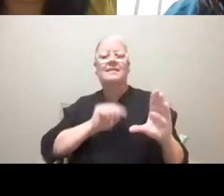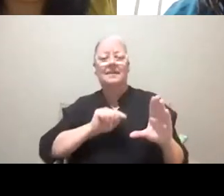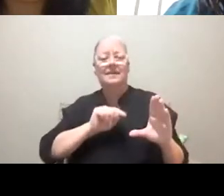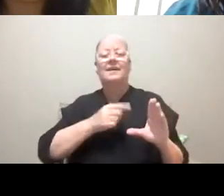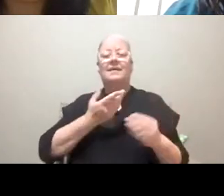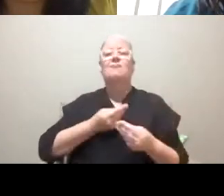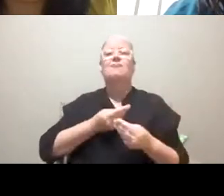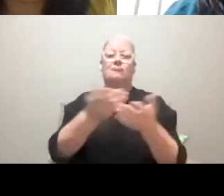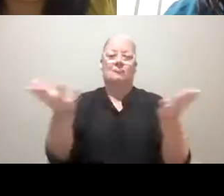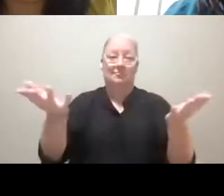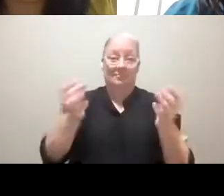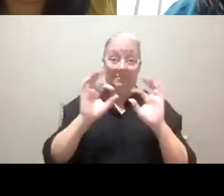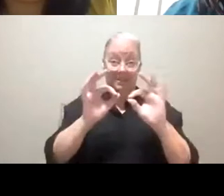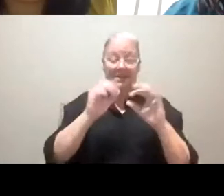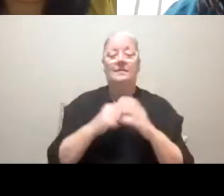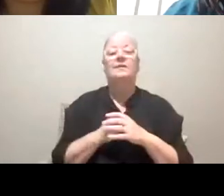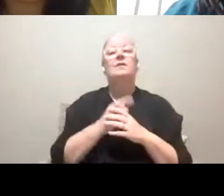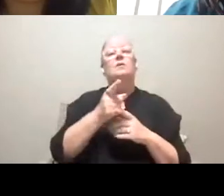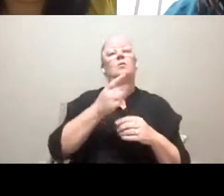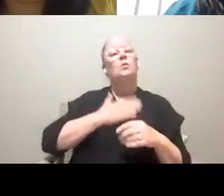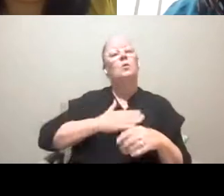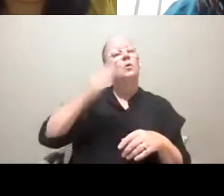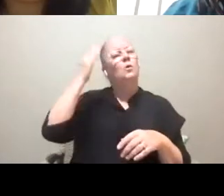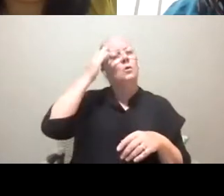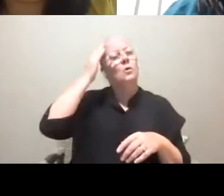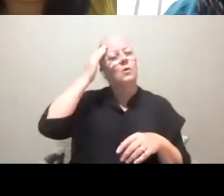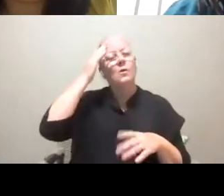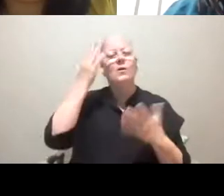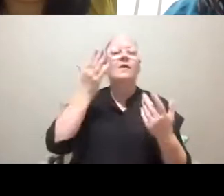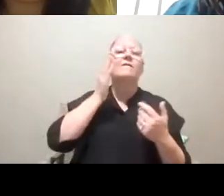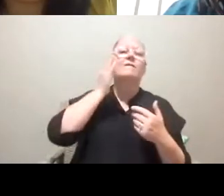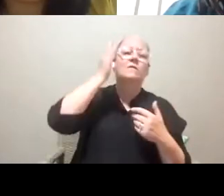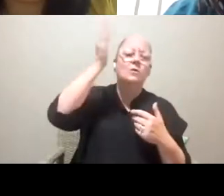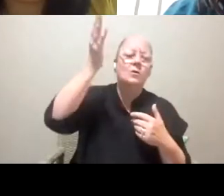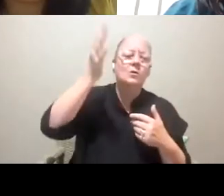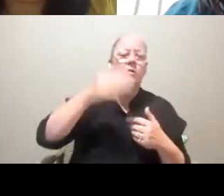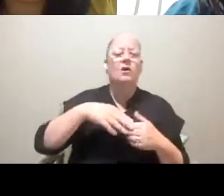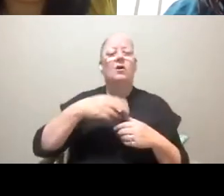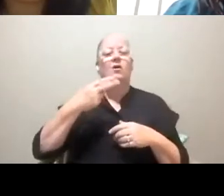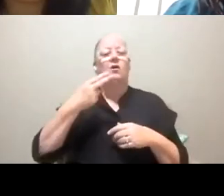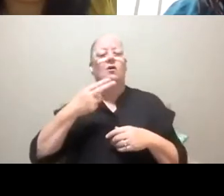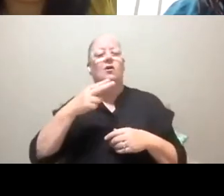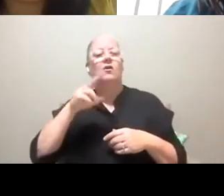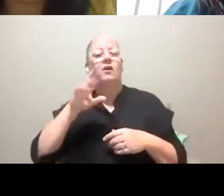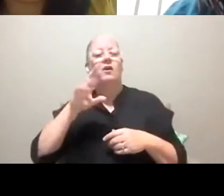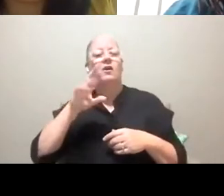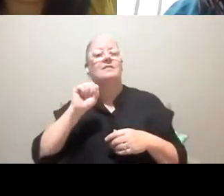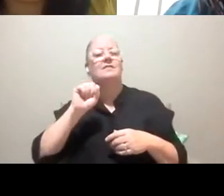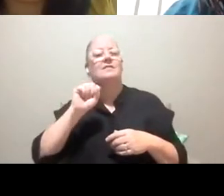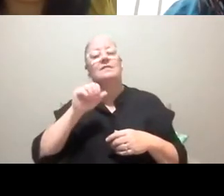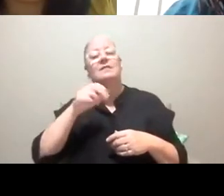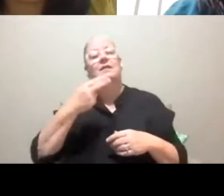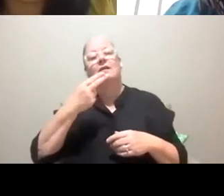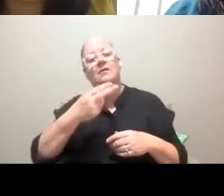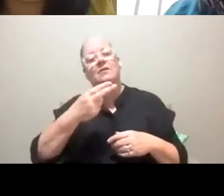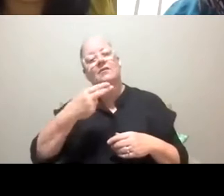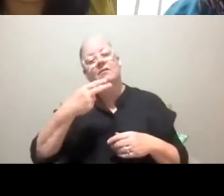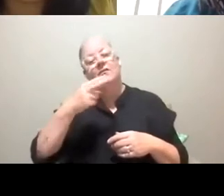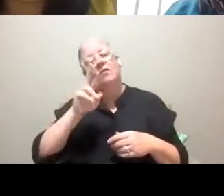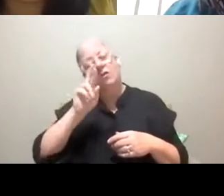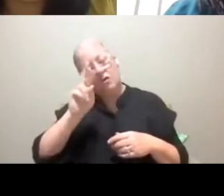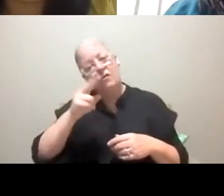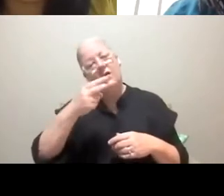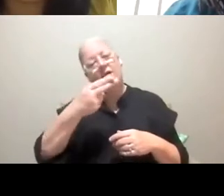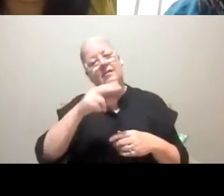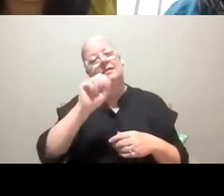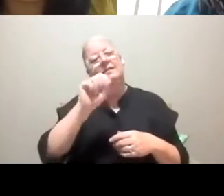hear about future RSH webinars, I invite you to please subscribe to